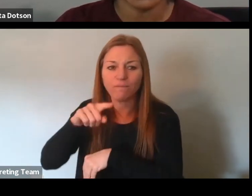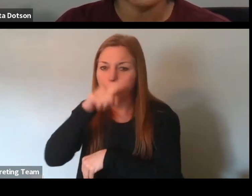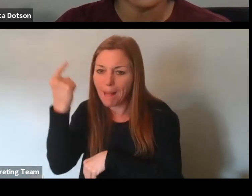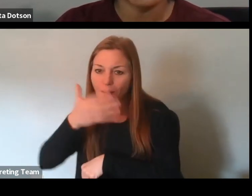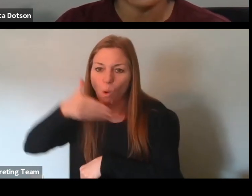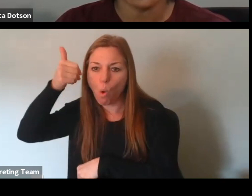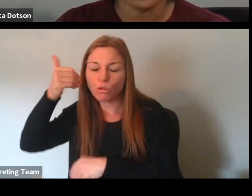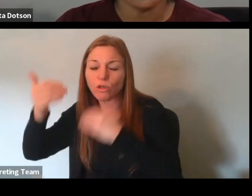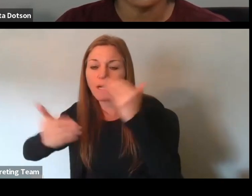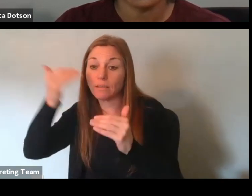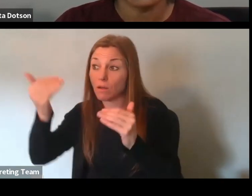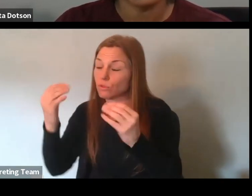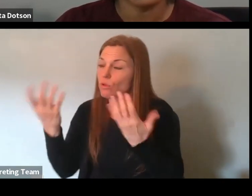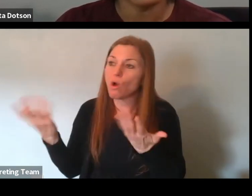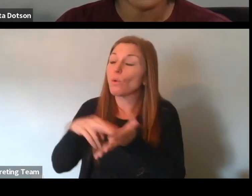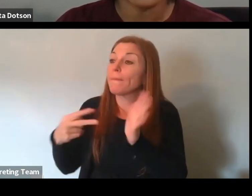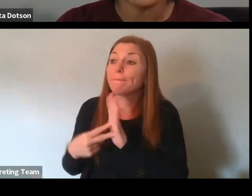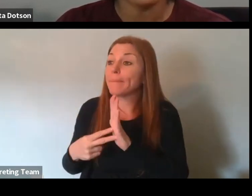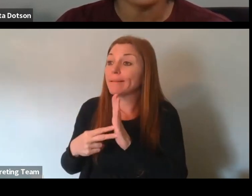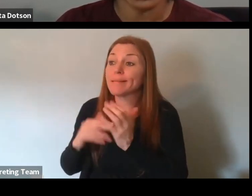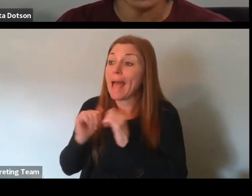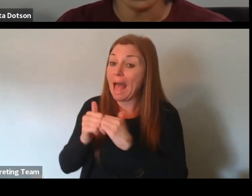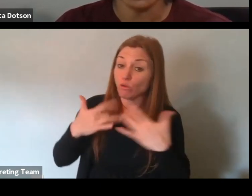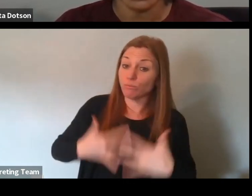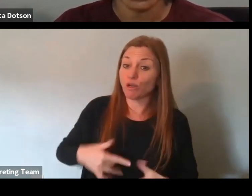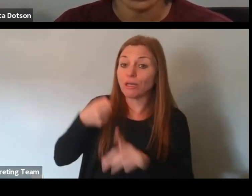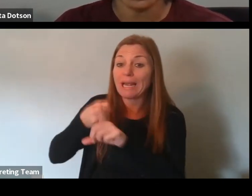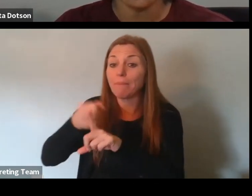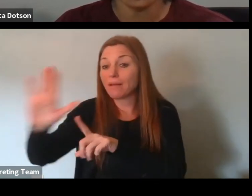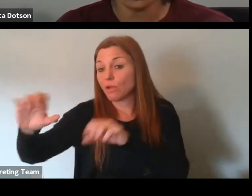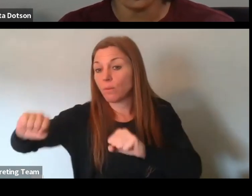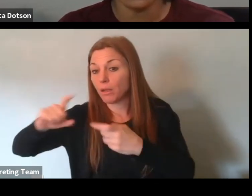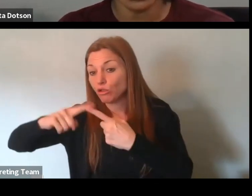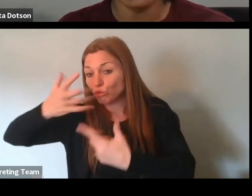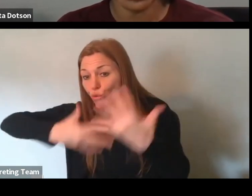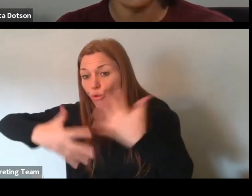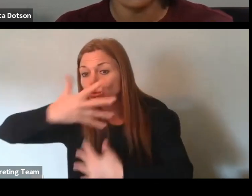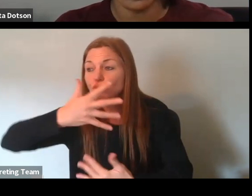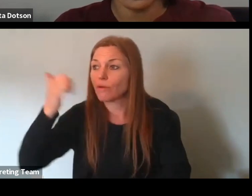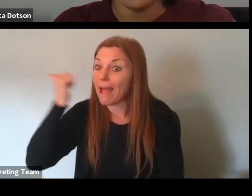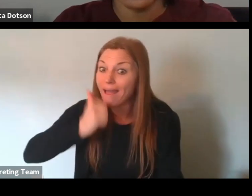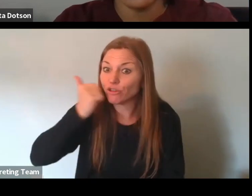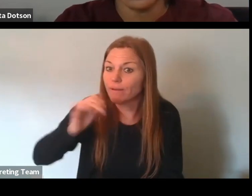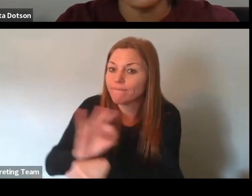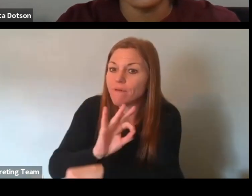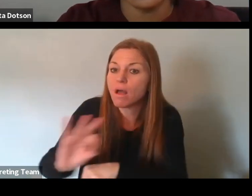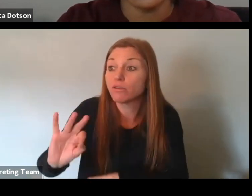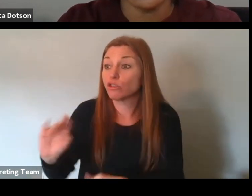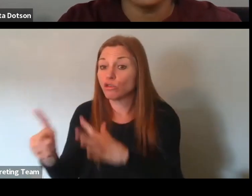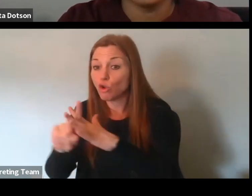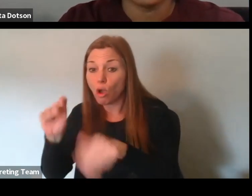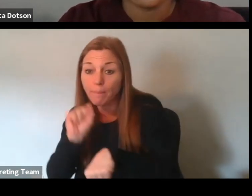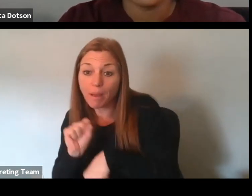work functioning, everyday functioning, all of that is going to be greater in general in